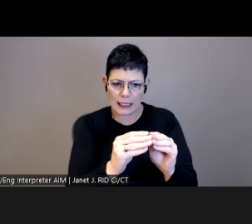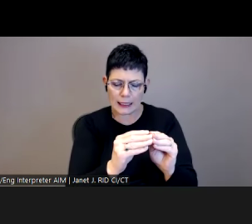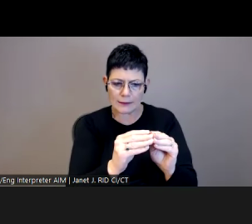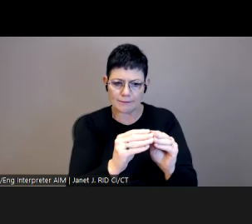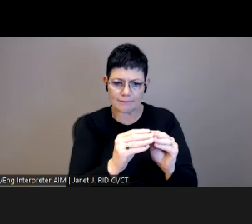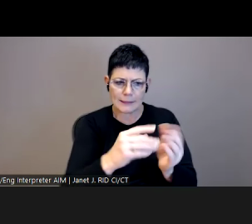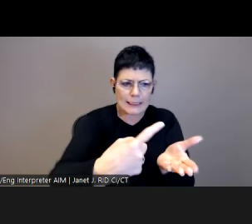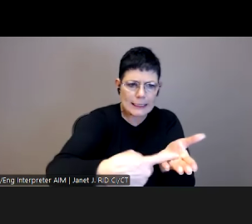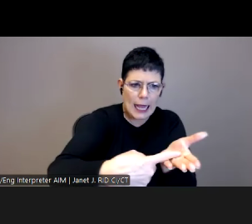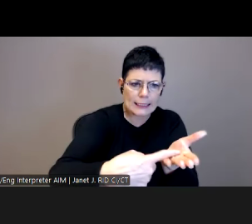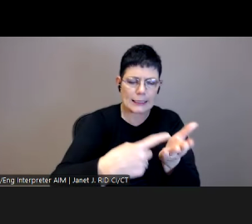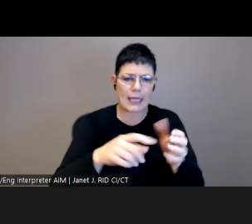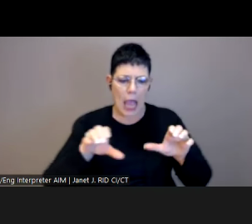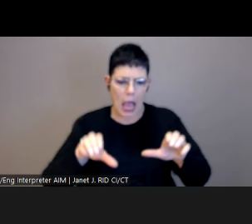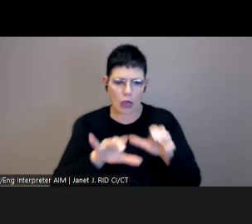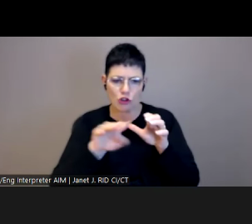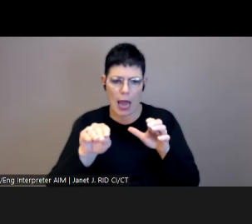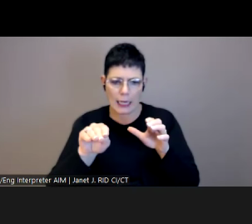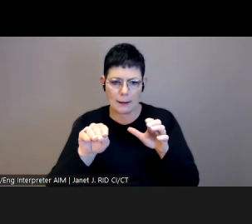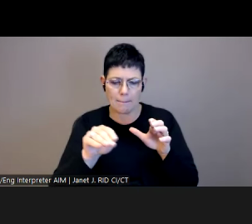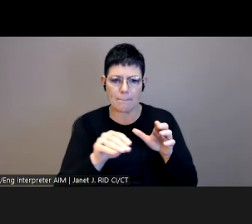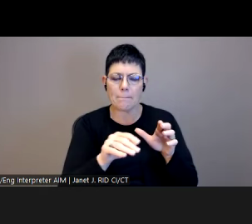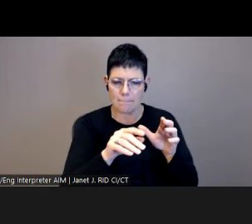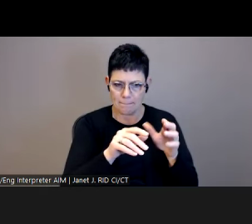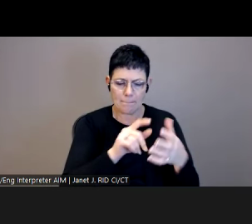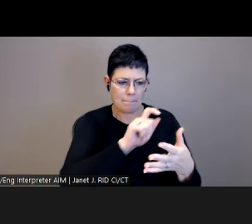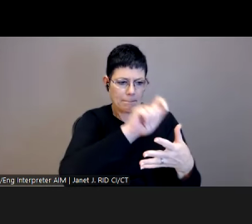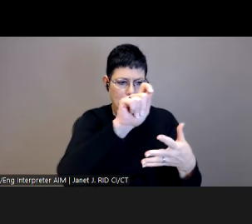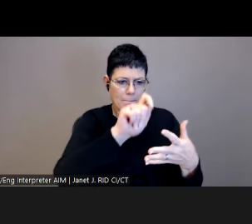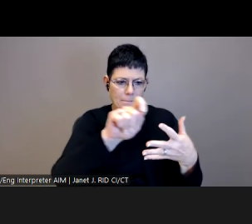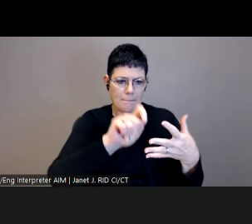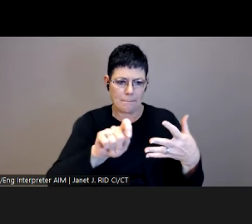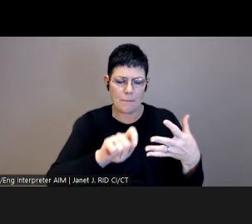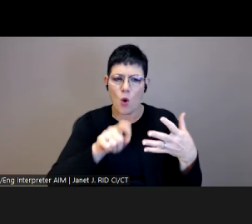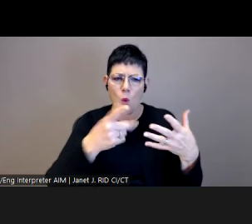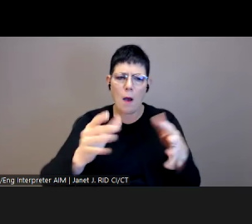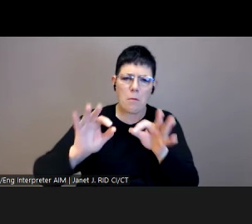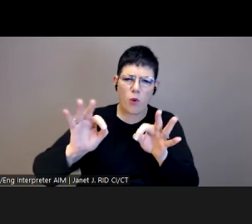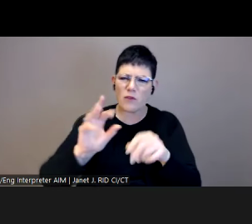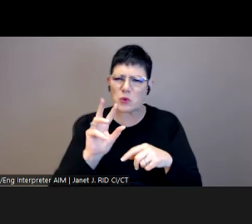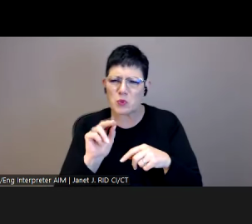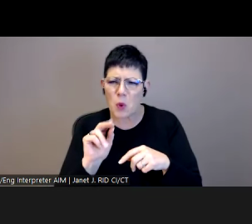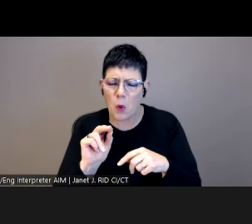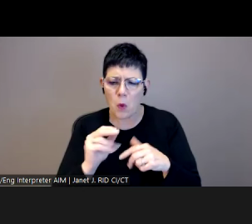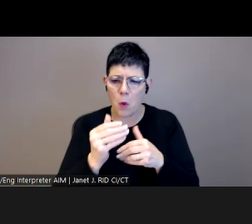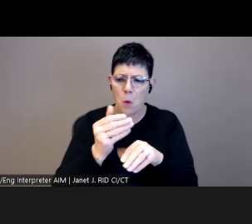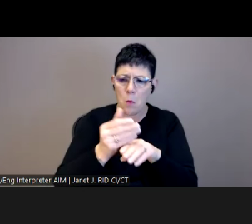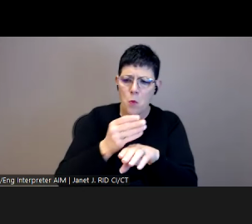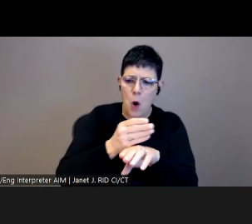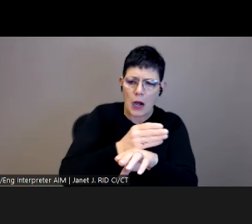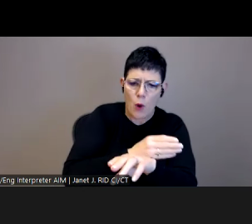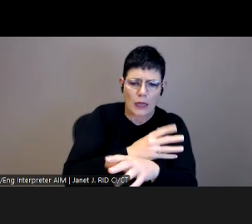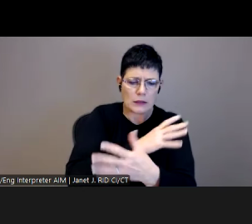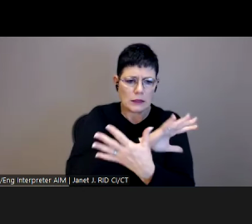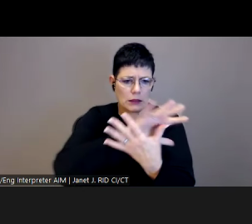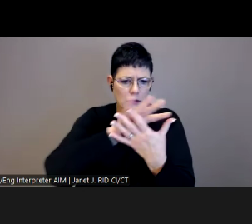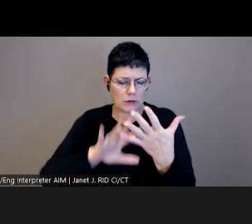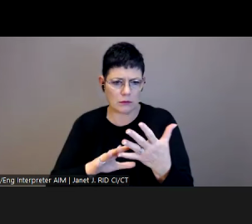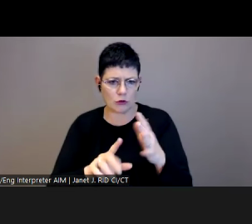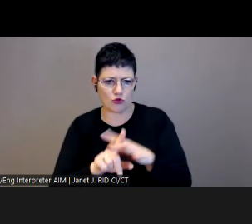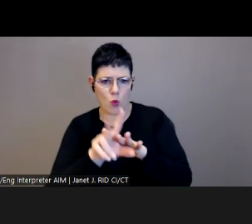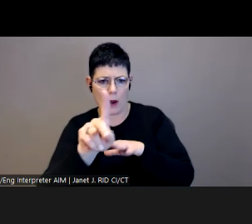items one at a time. The goal isn't perfection, it's progress. It's showing up. And each driver builds upon the next